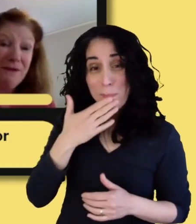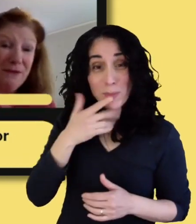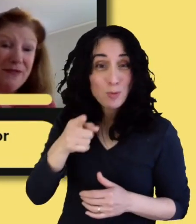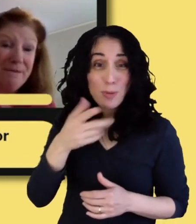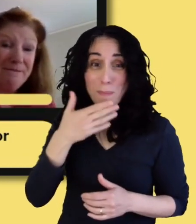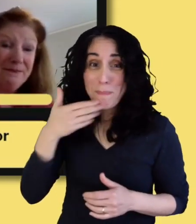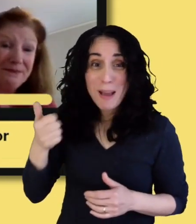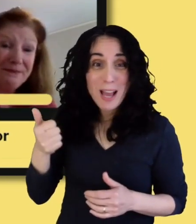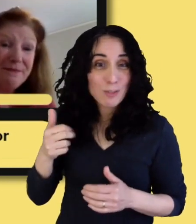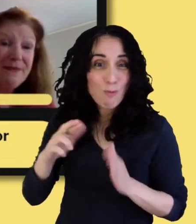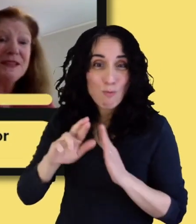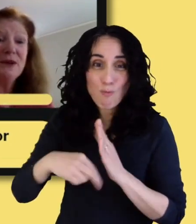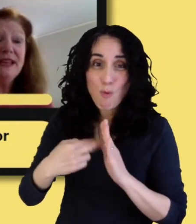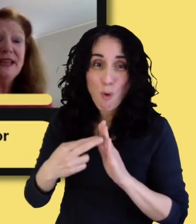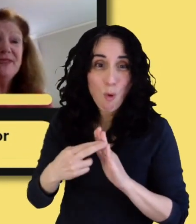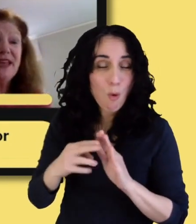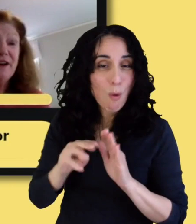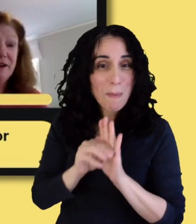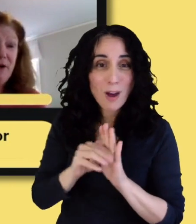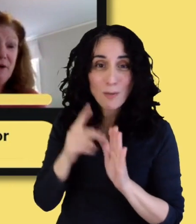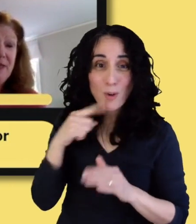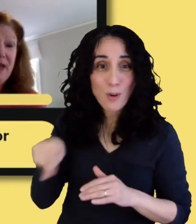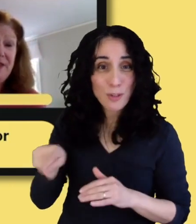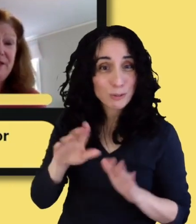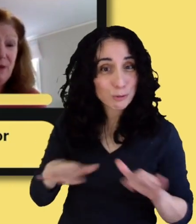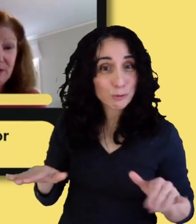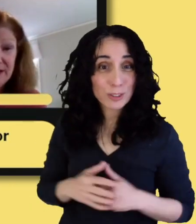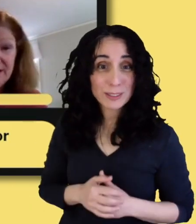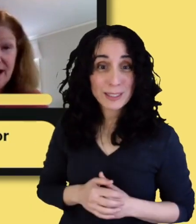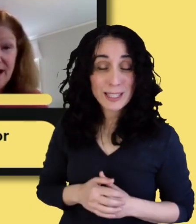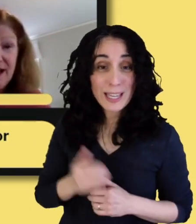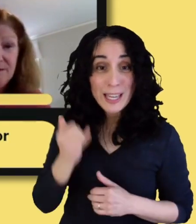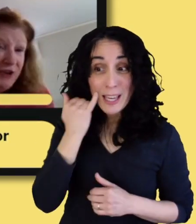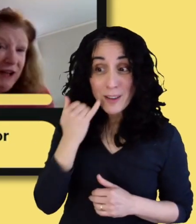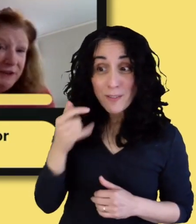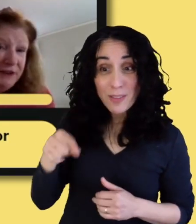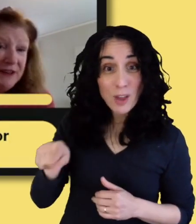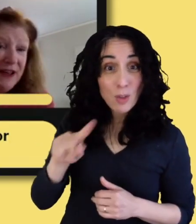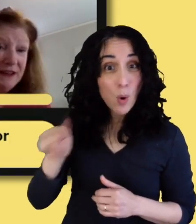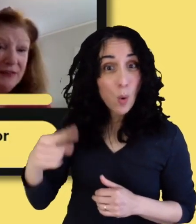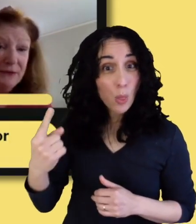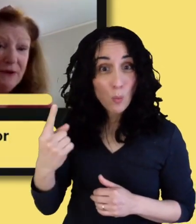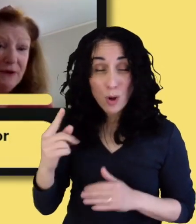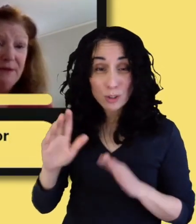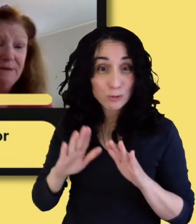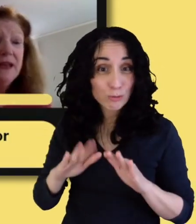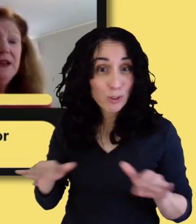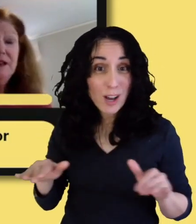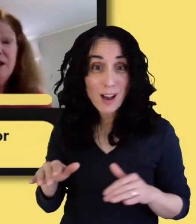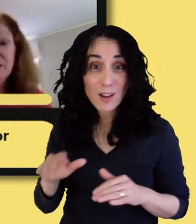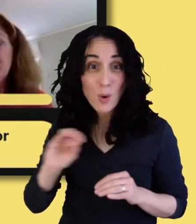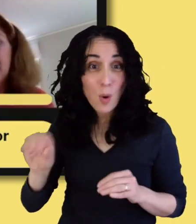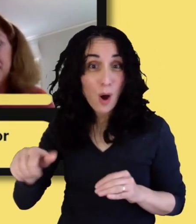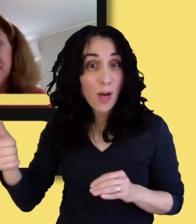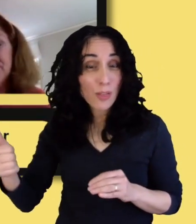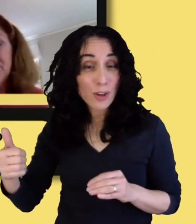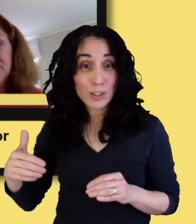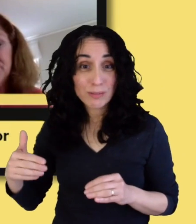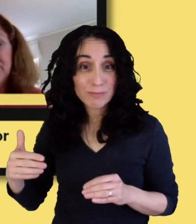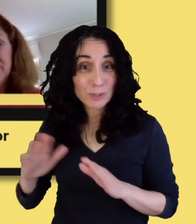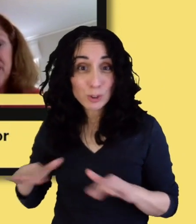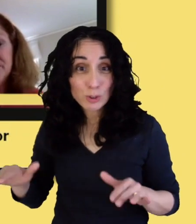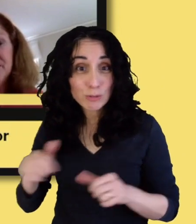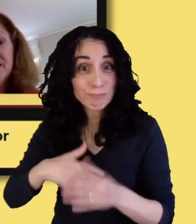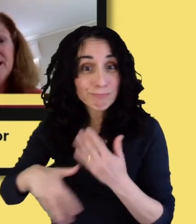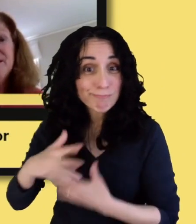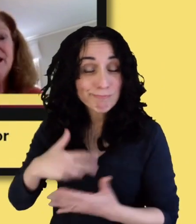role model for them. So if they are in a home that they're the only child, there is not another younger child to be able